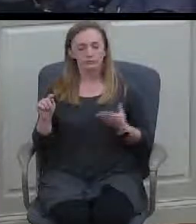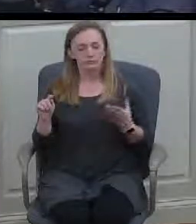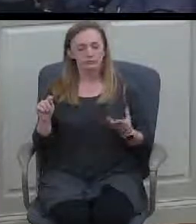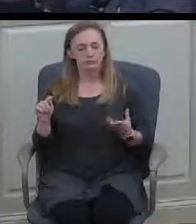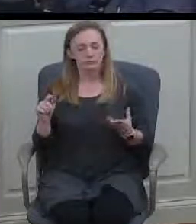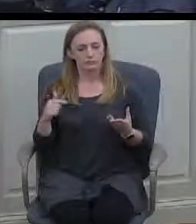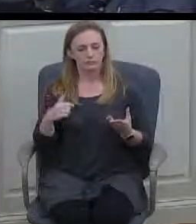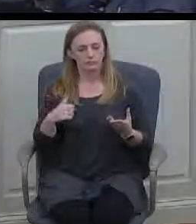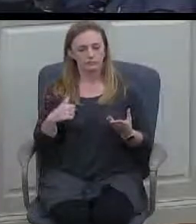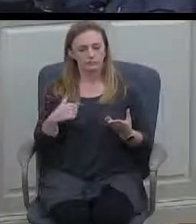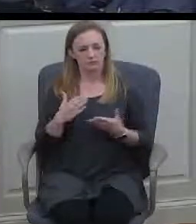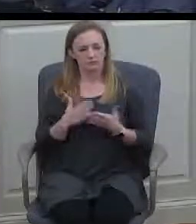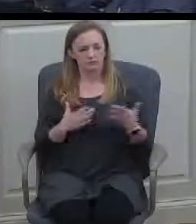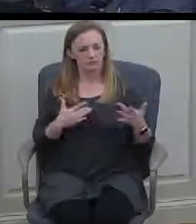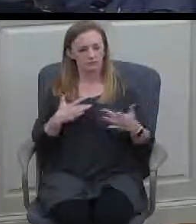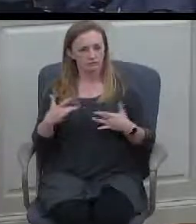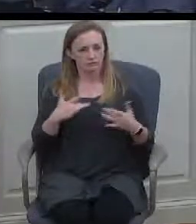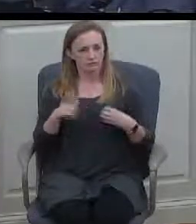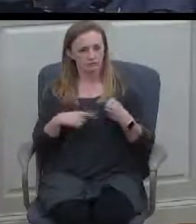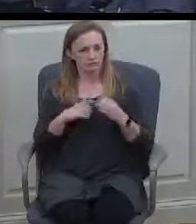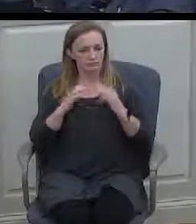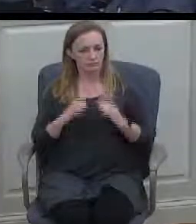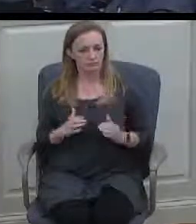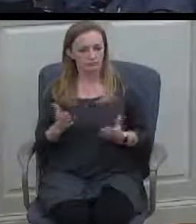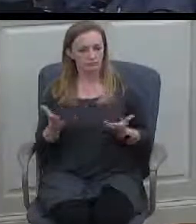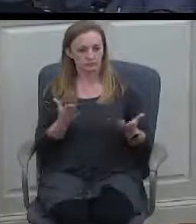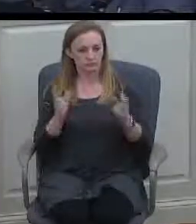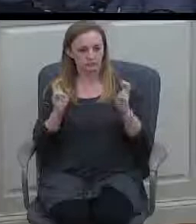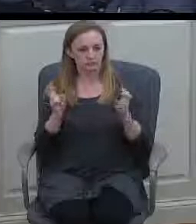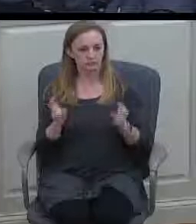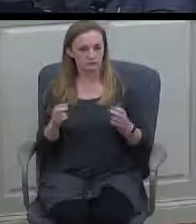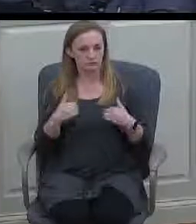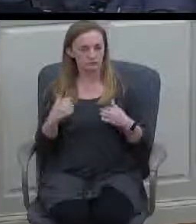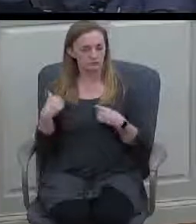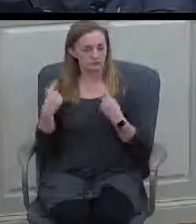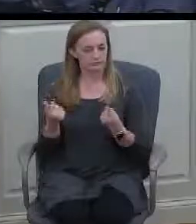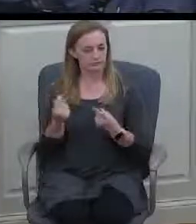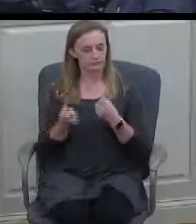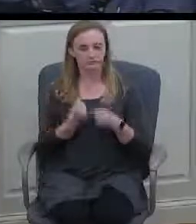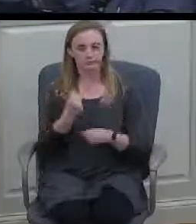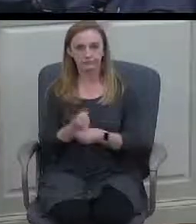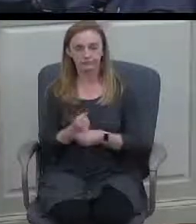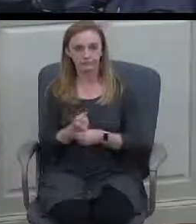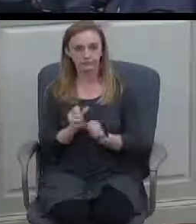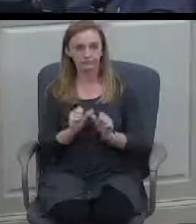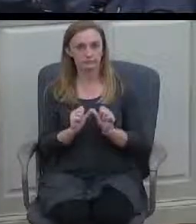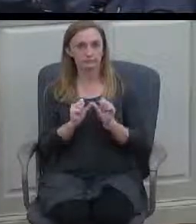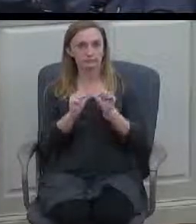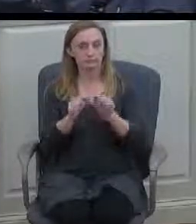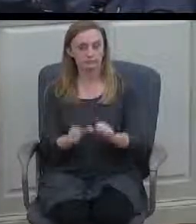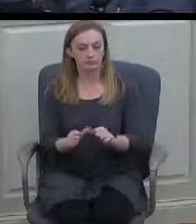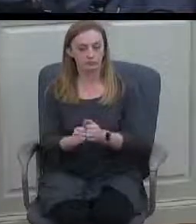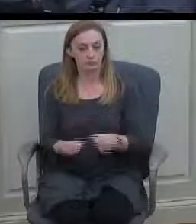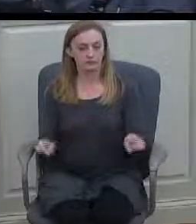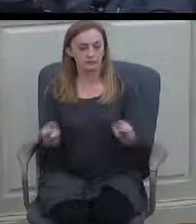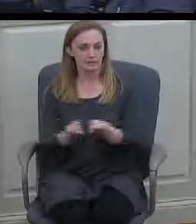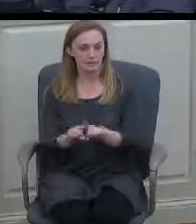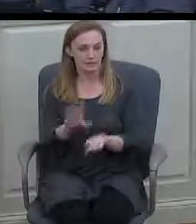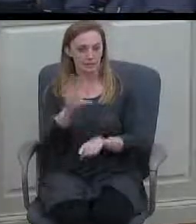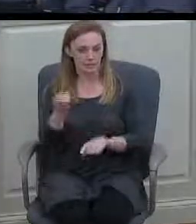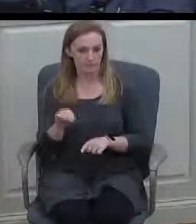I just have some concerns about the customer service issues we've had in the last few years and continuing with this same company.